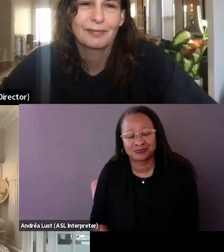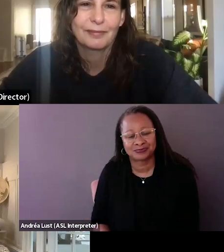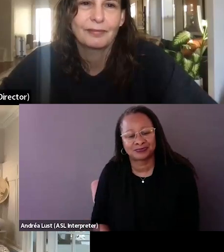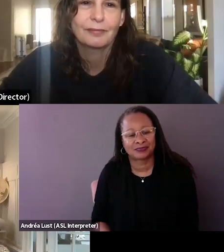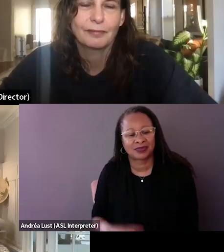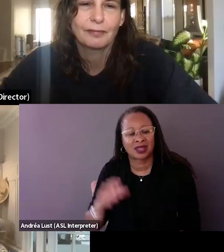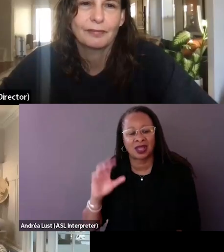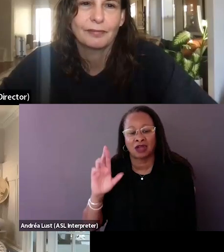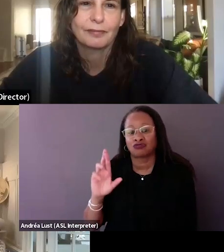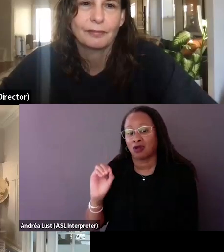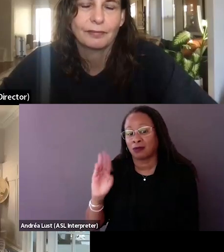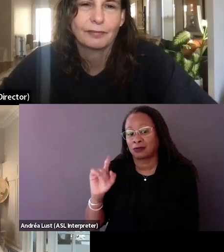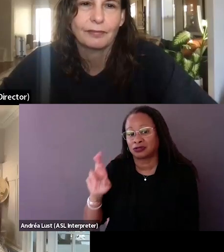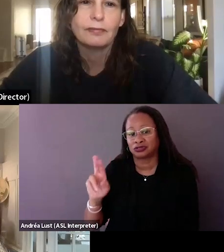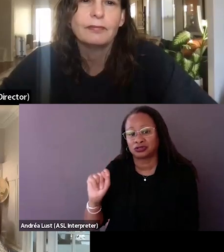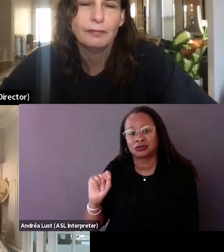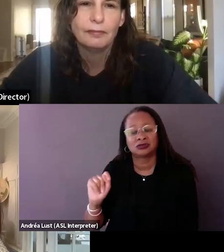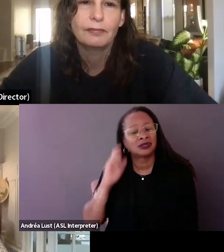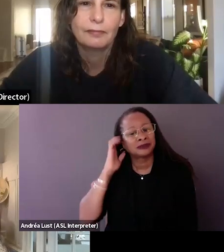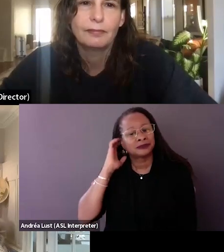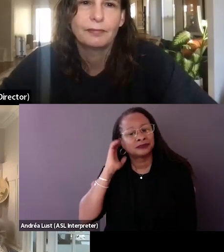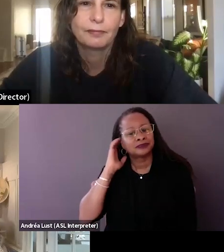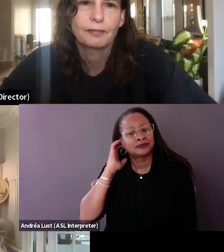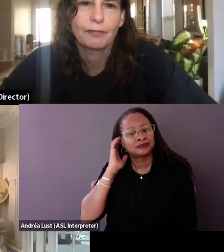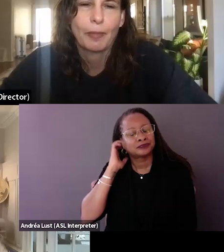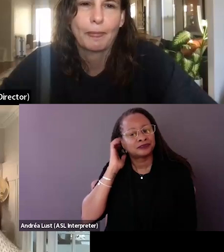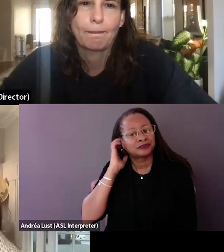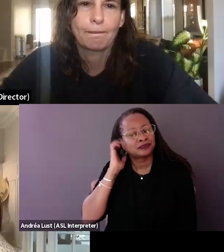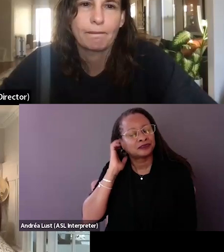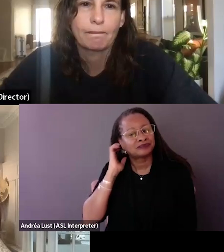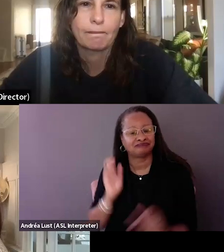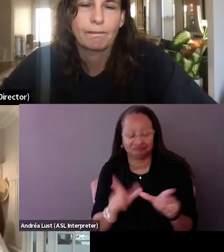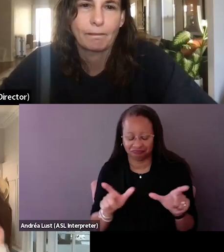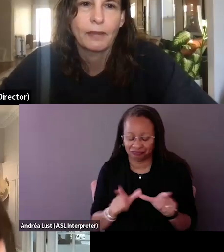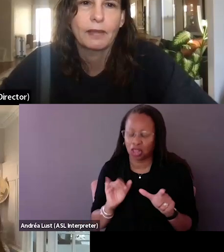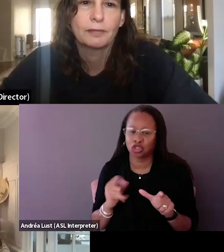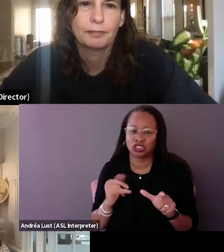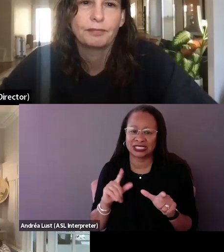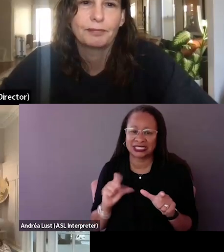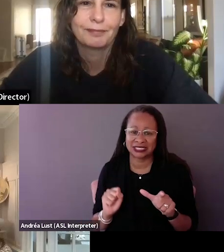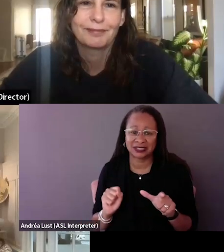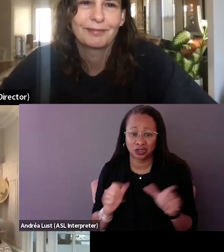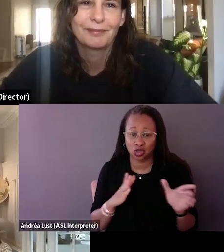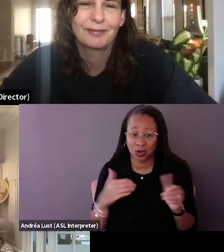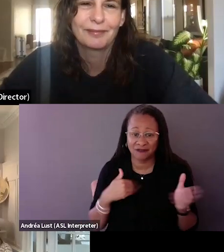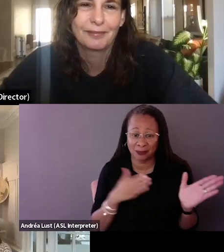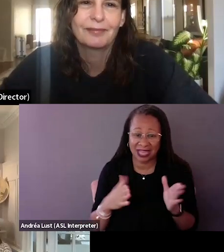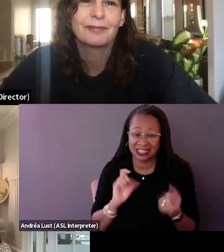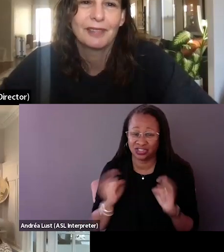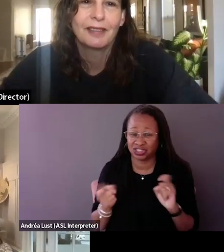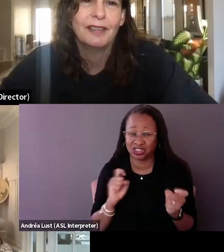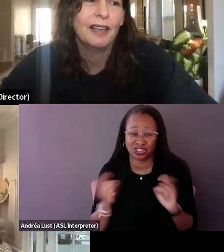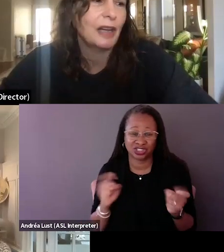Logistically, how does something like this happen? I mean, and is it one of those where you have a plan and then you have to change the plan all the time? I mean, how does that